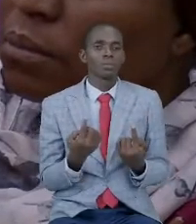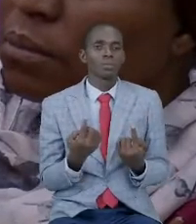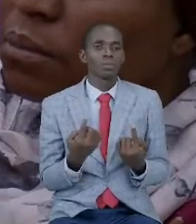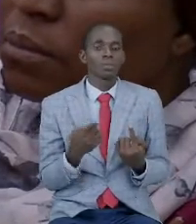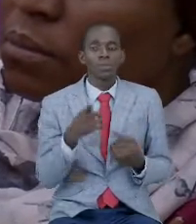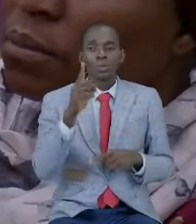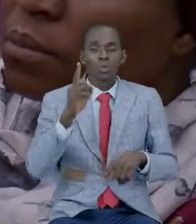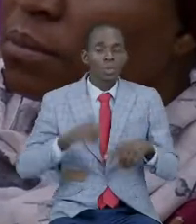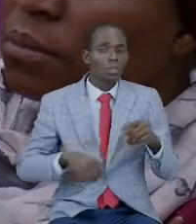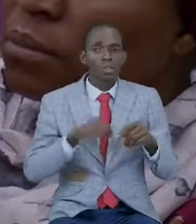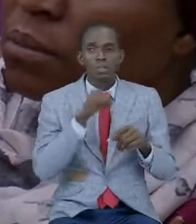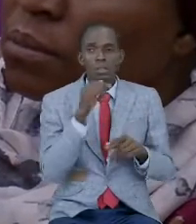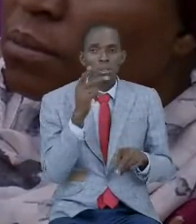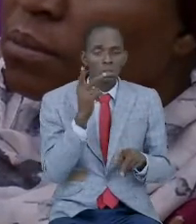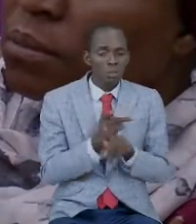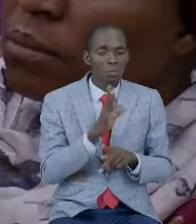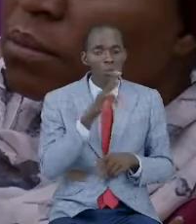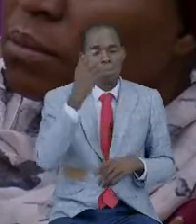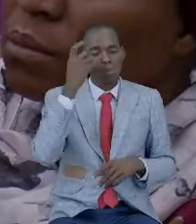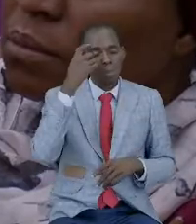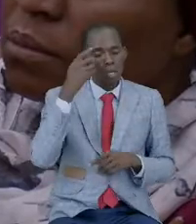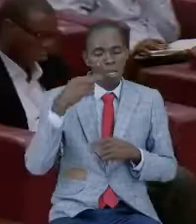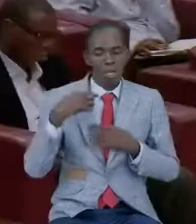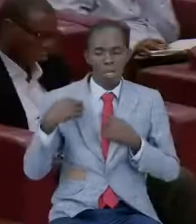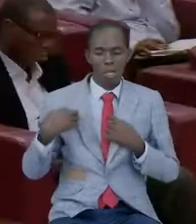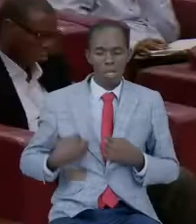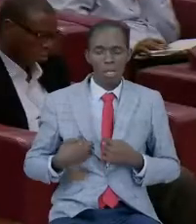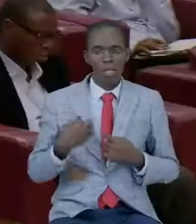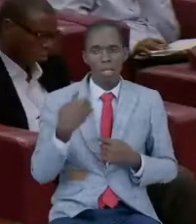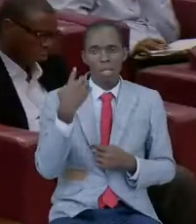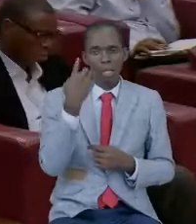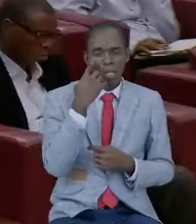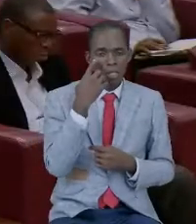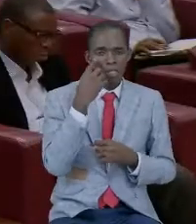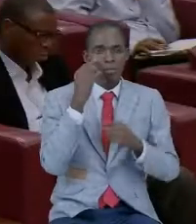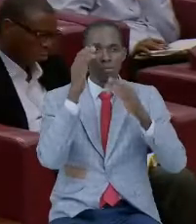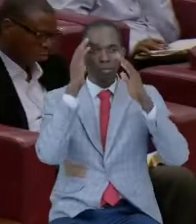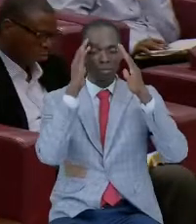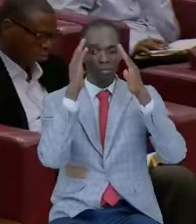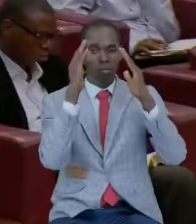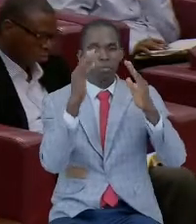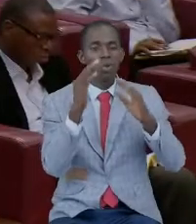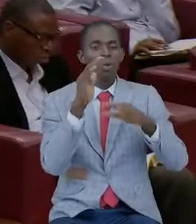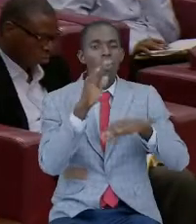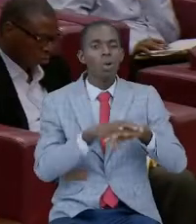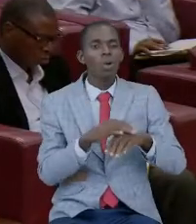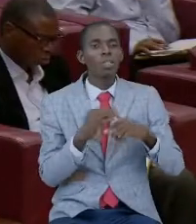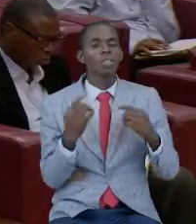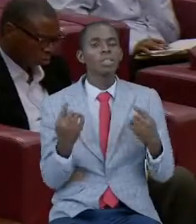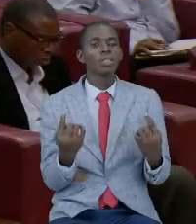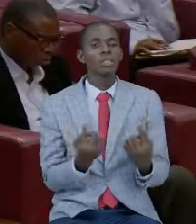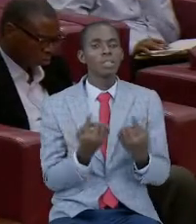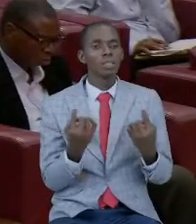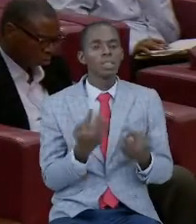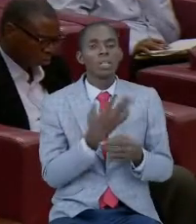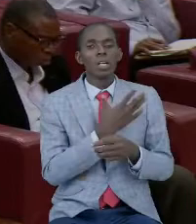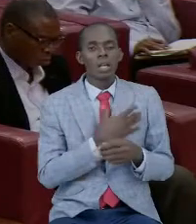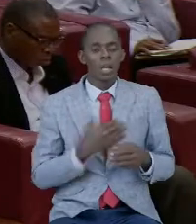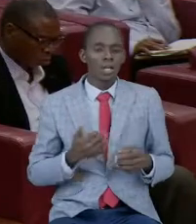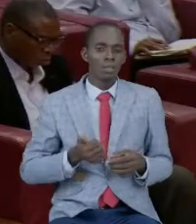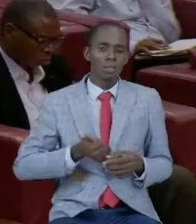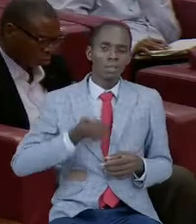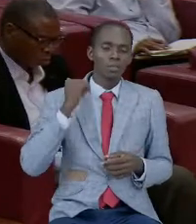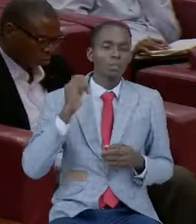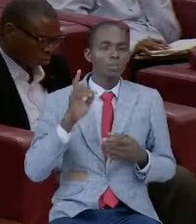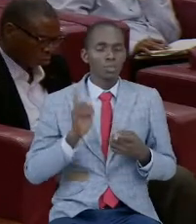keep your mind, your heart, your eyes, your focus on sin and refuse to repent,